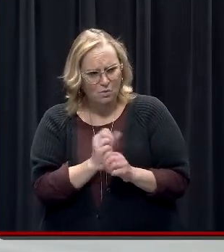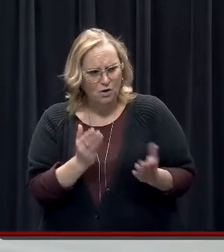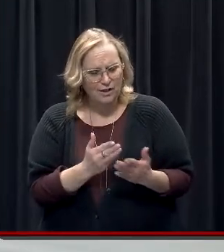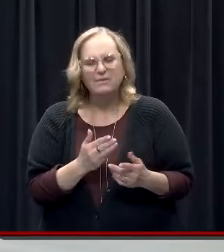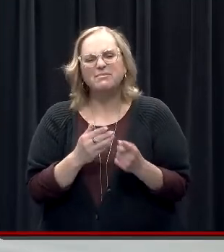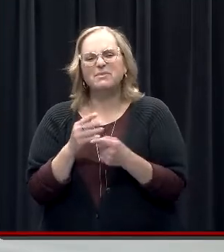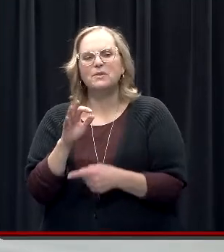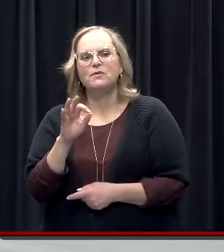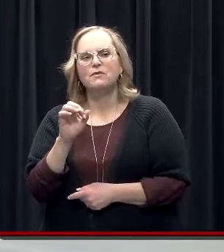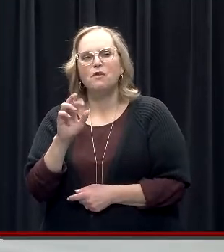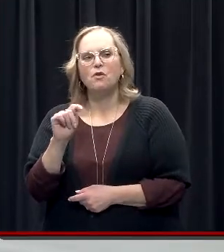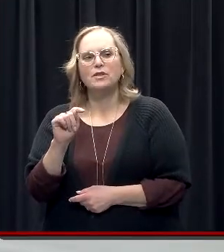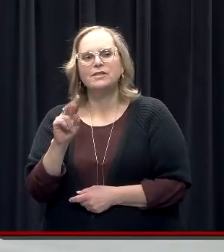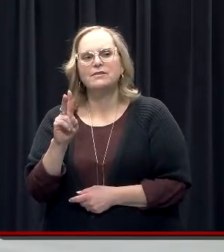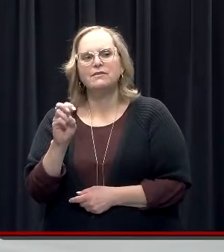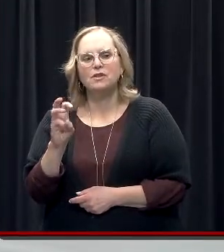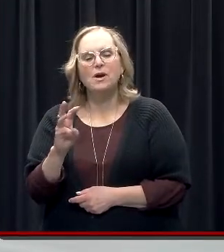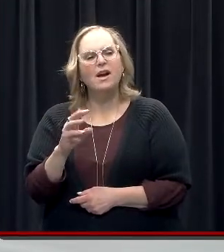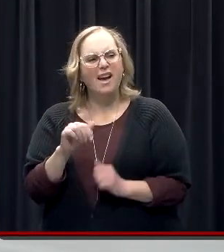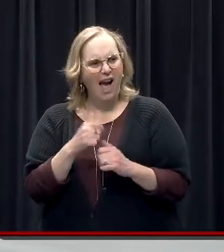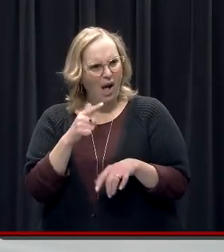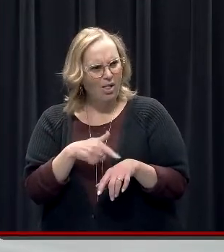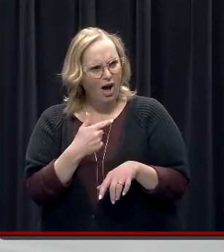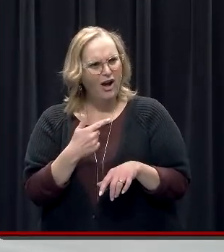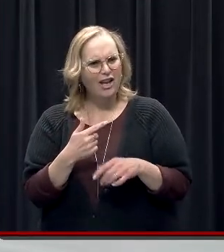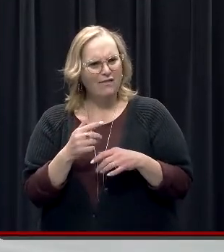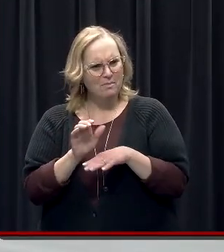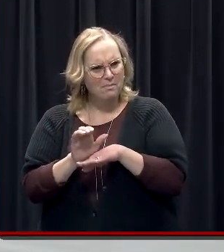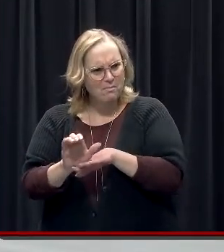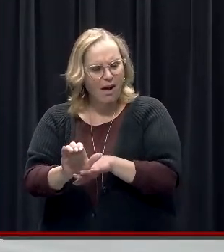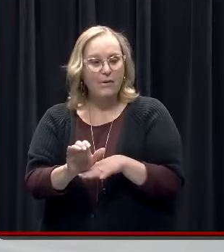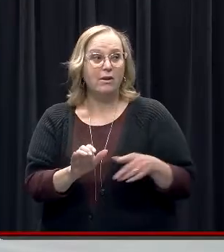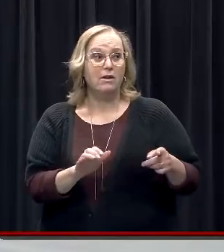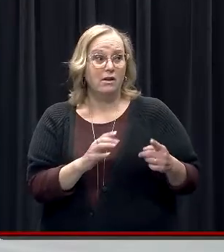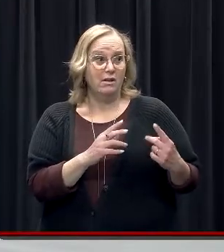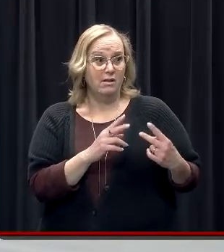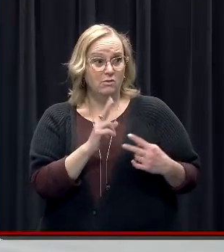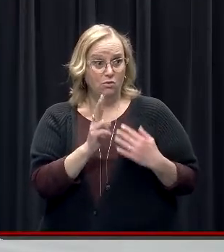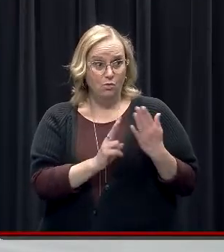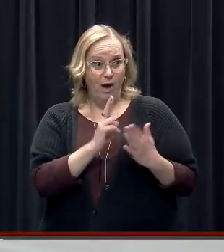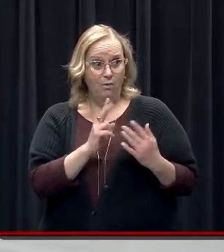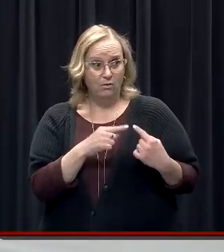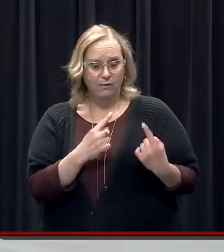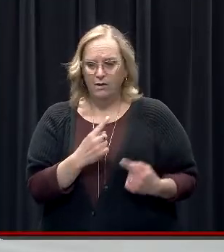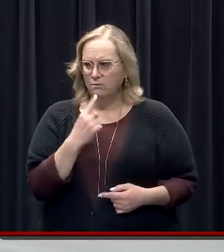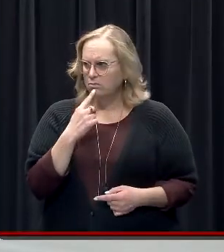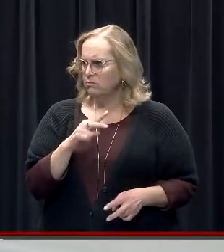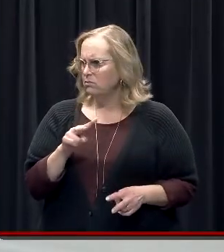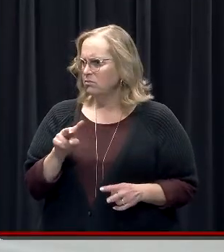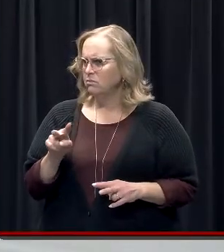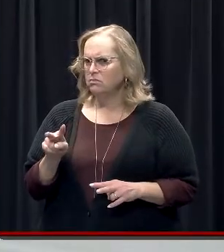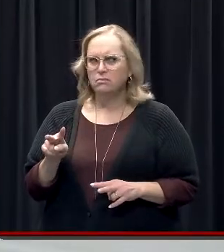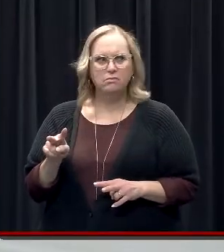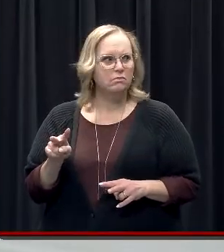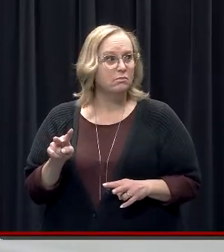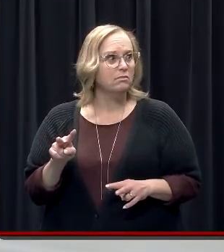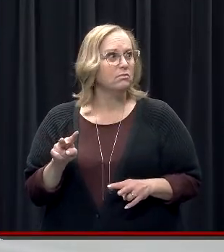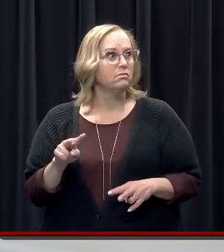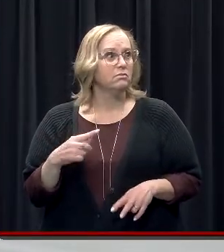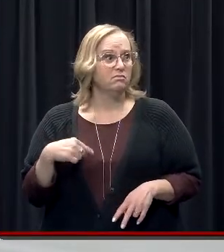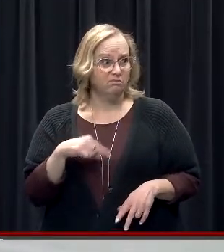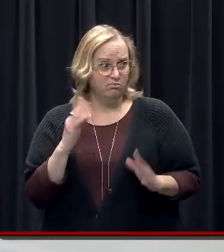you been here plowing? And he said, about 2 hours so far. And I looked around and I said, wow, we're in trouble, aren't we?